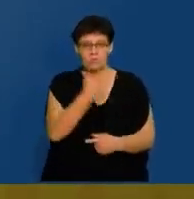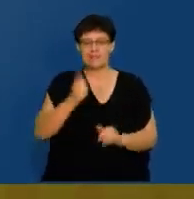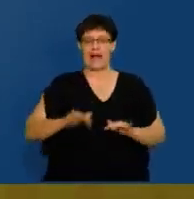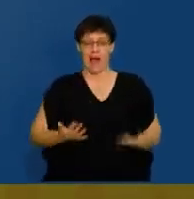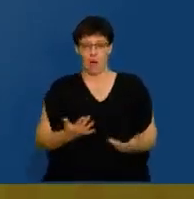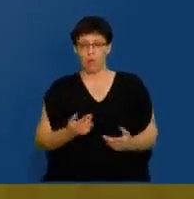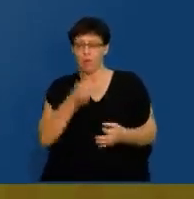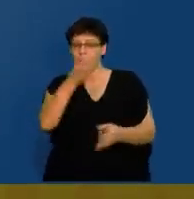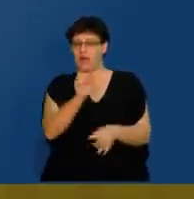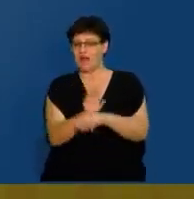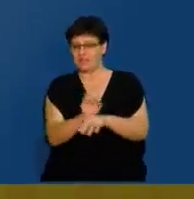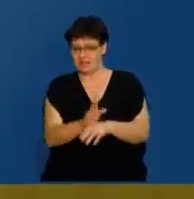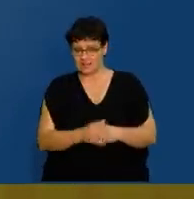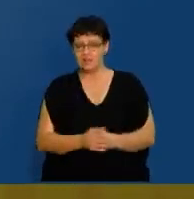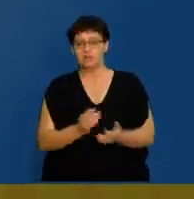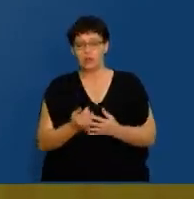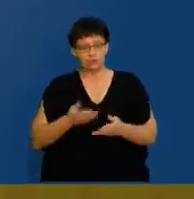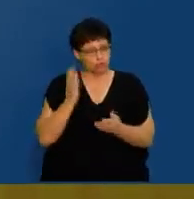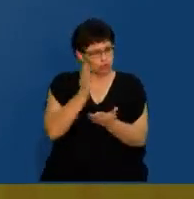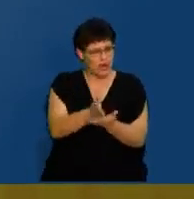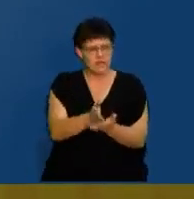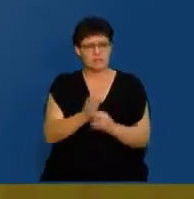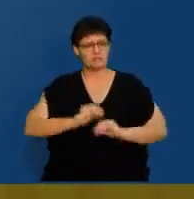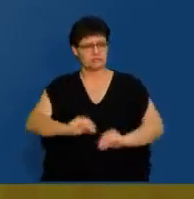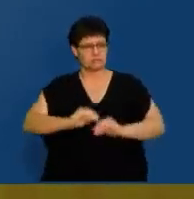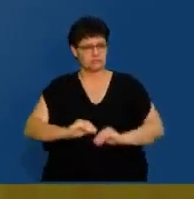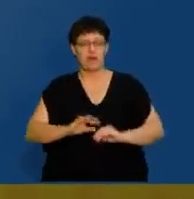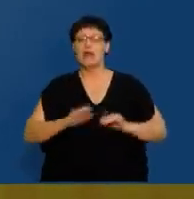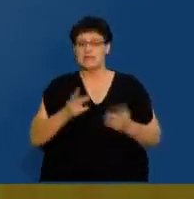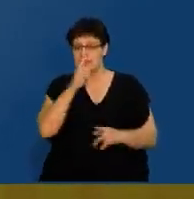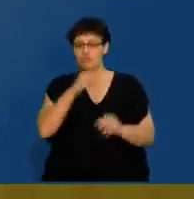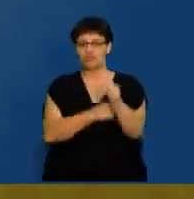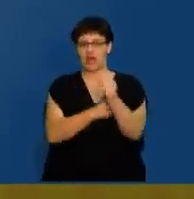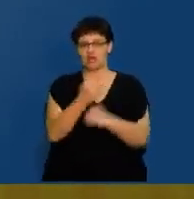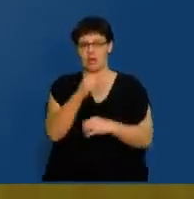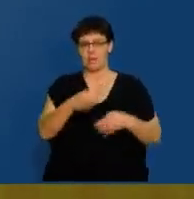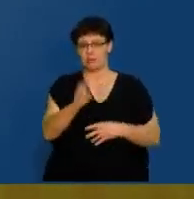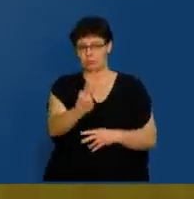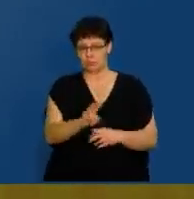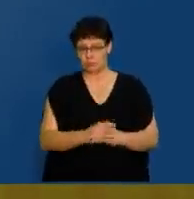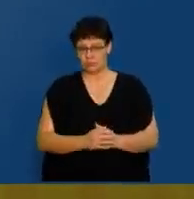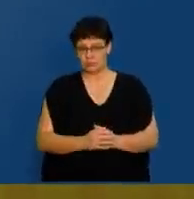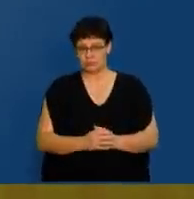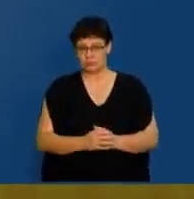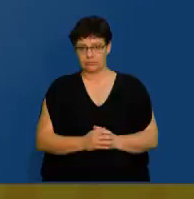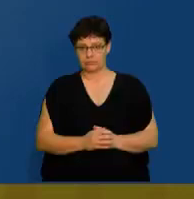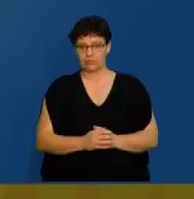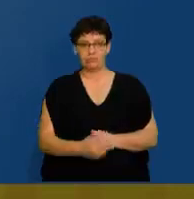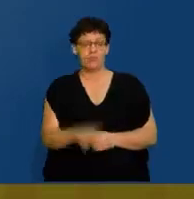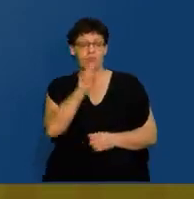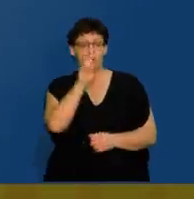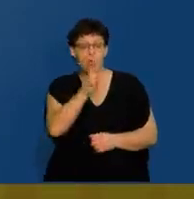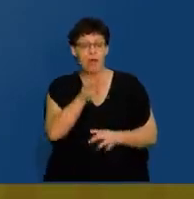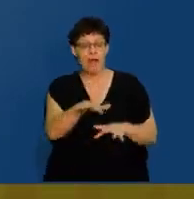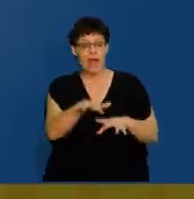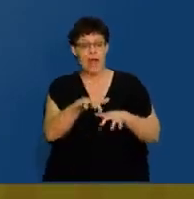questions. So let's get straight into the lesson and let's look at the structure of this paper 2. So when we look at the exam